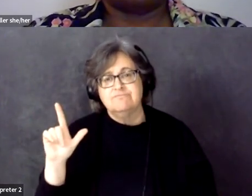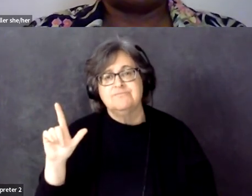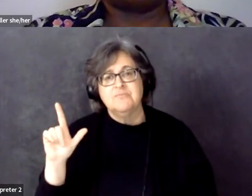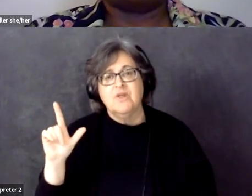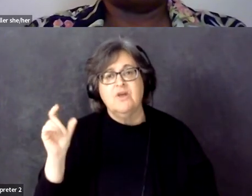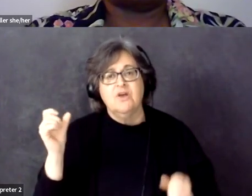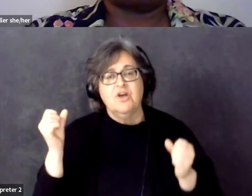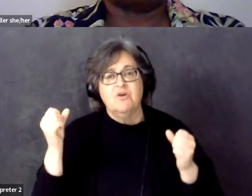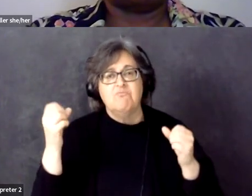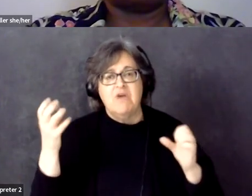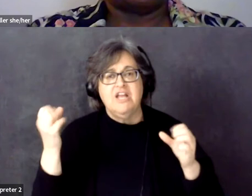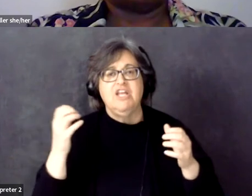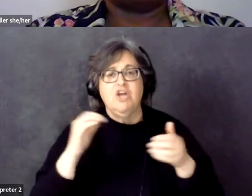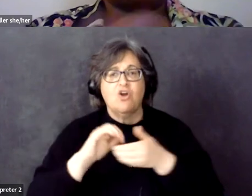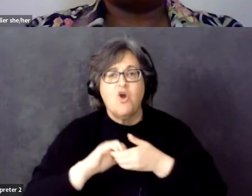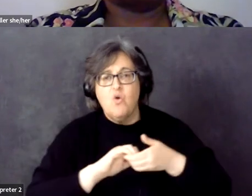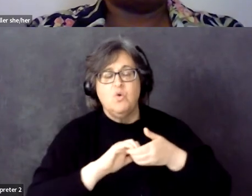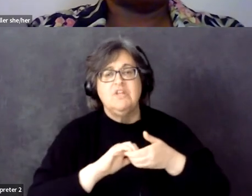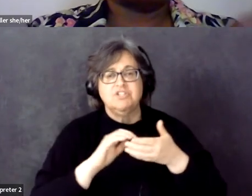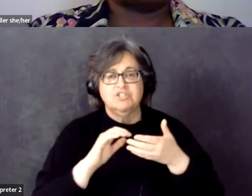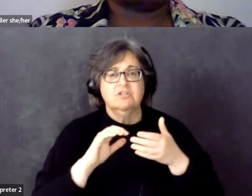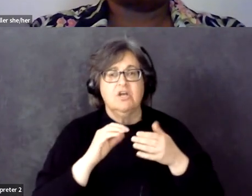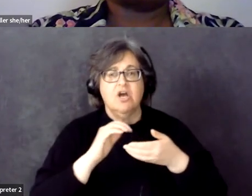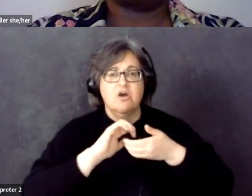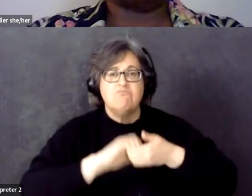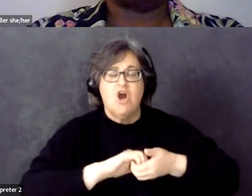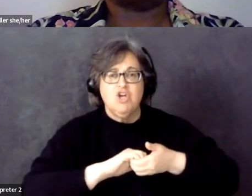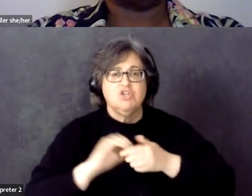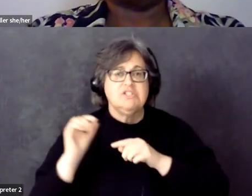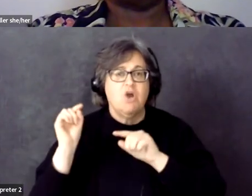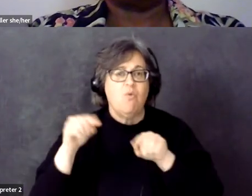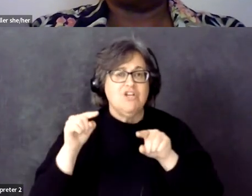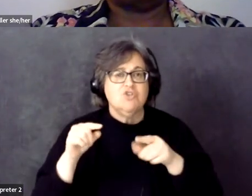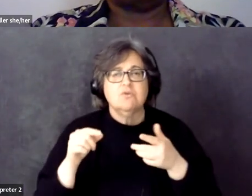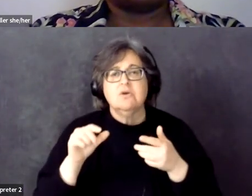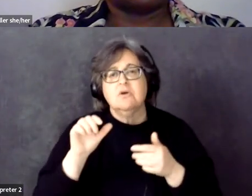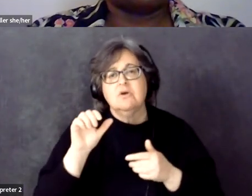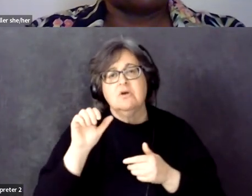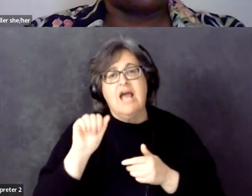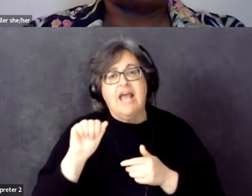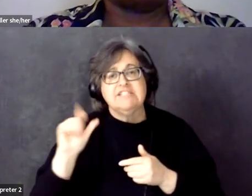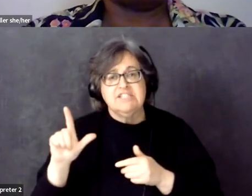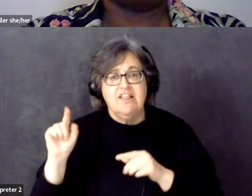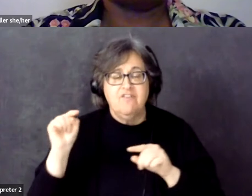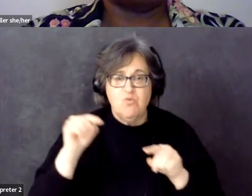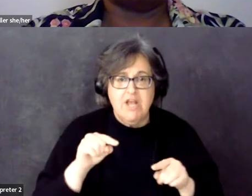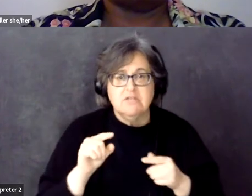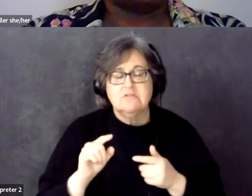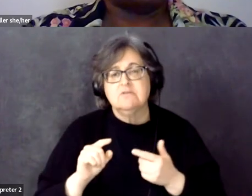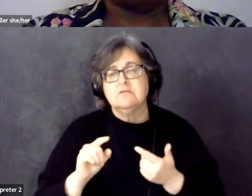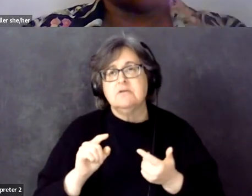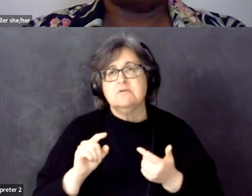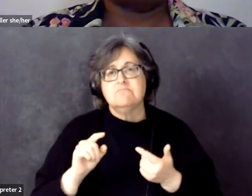many coalition partners came to, including Access Living is there,